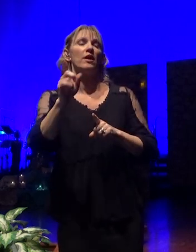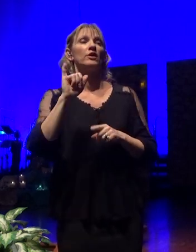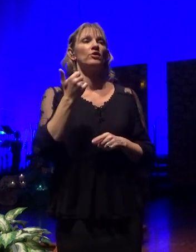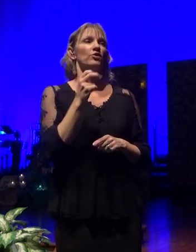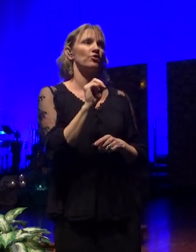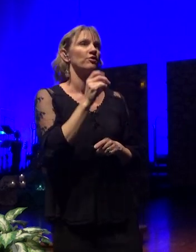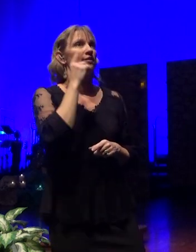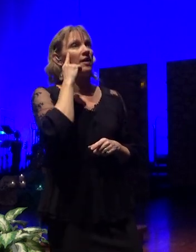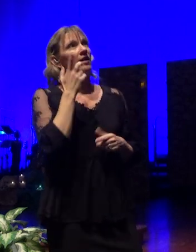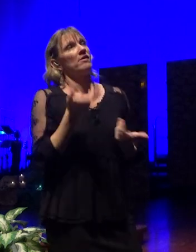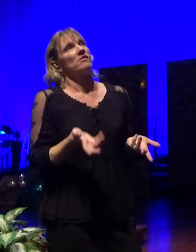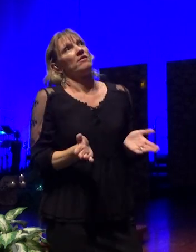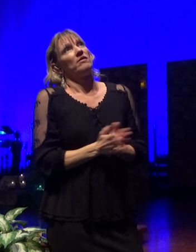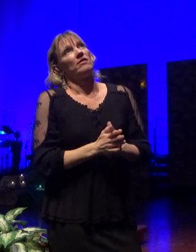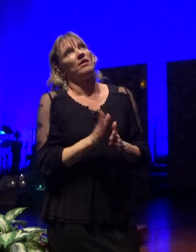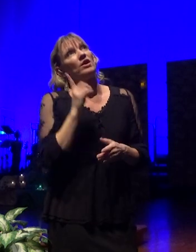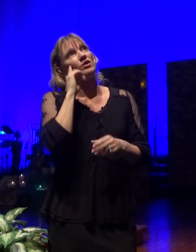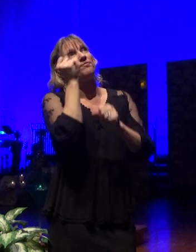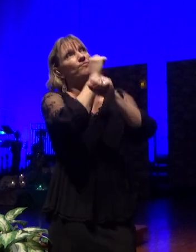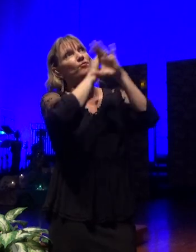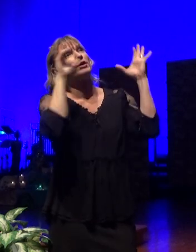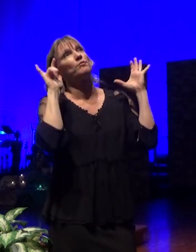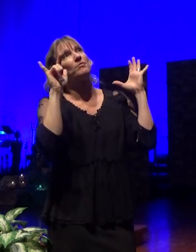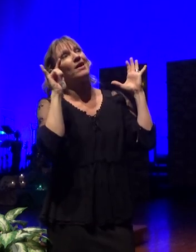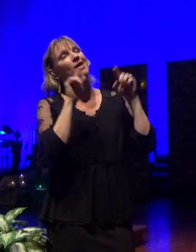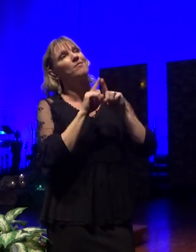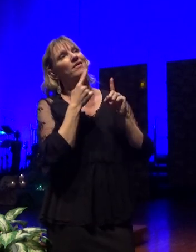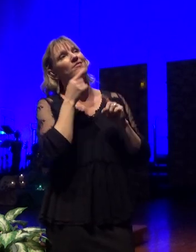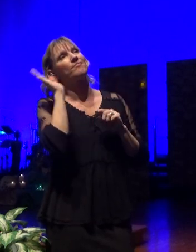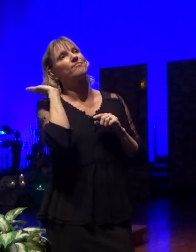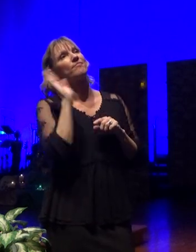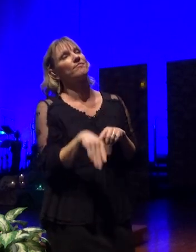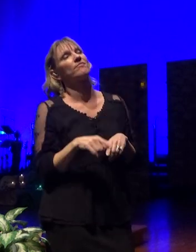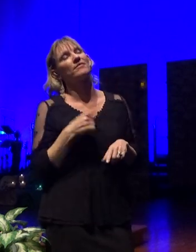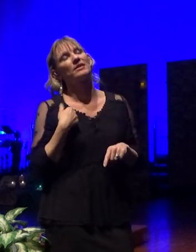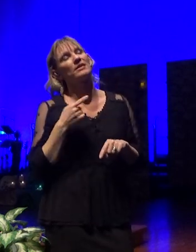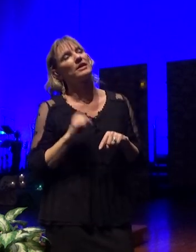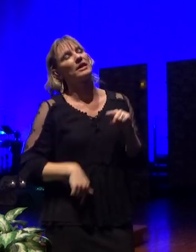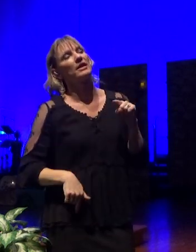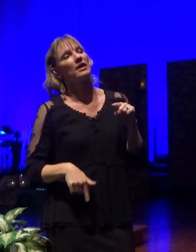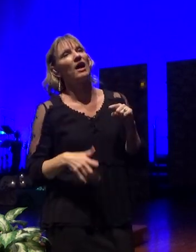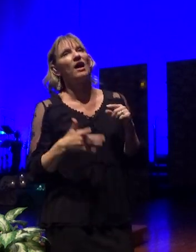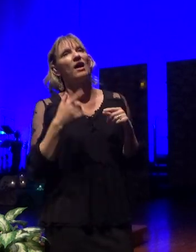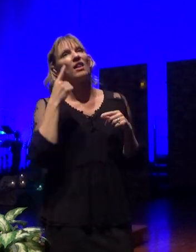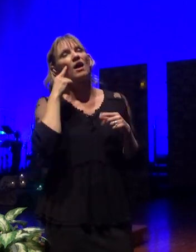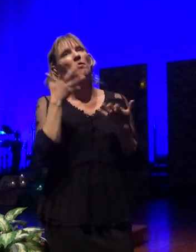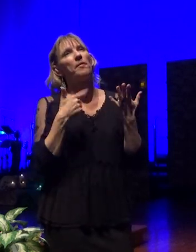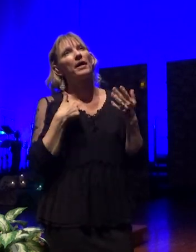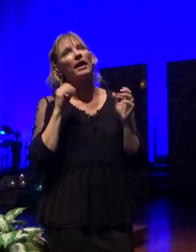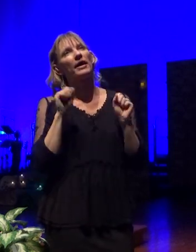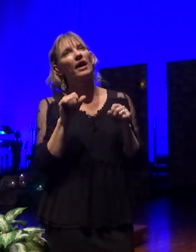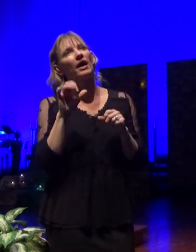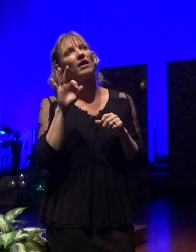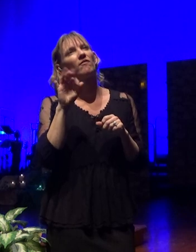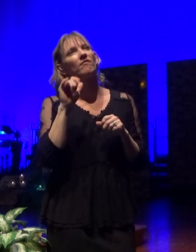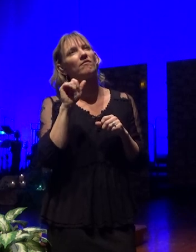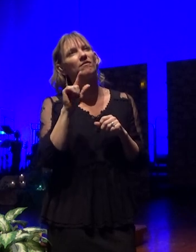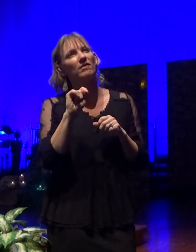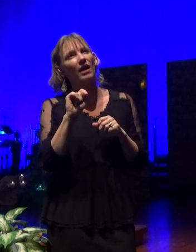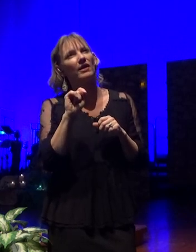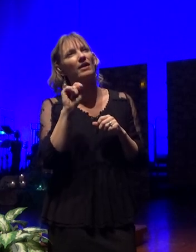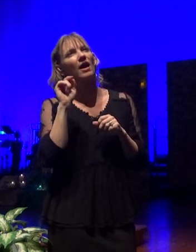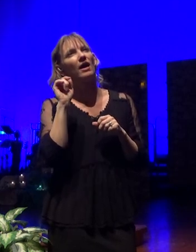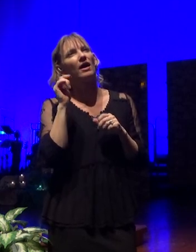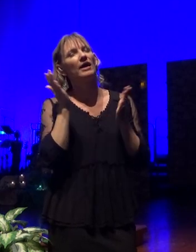thought, oh, that dream of being a pilot. But she said, no, I can't do that. And she thought, well, maybe I could be a flight attendant, but I'm not pretty